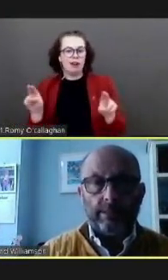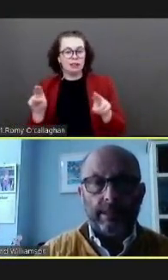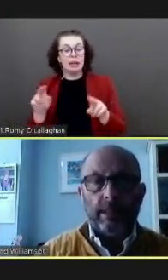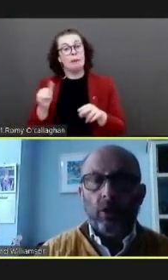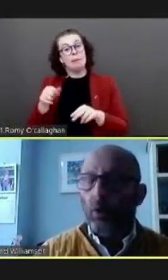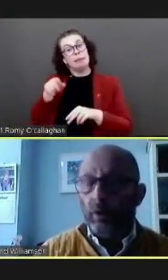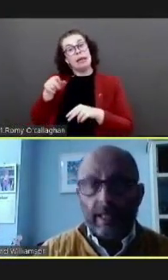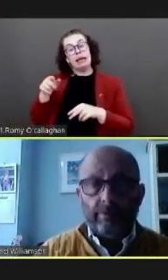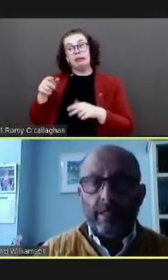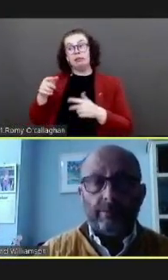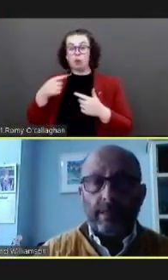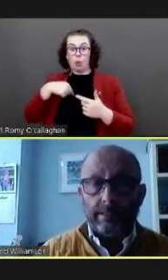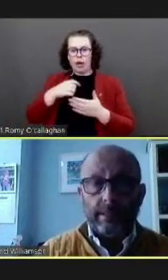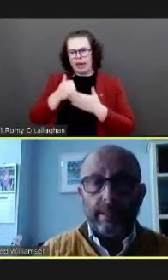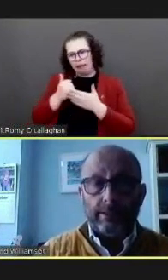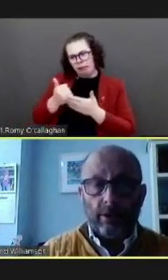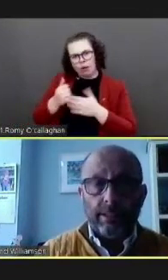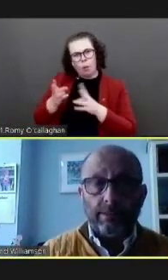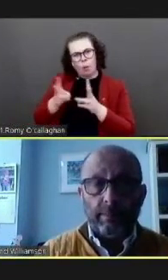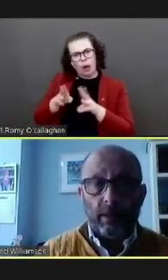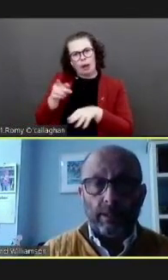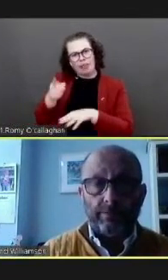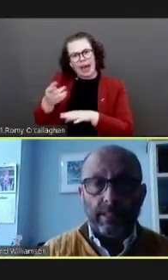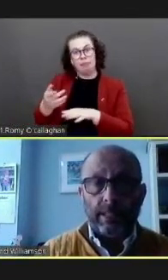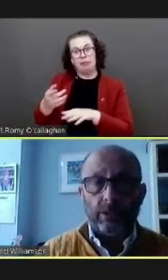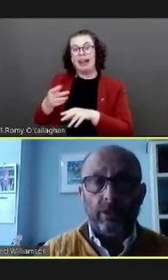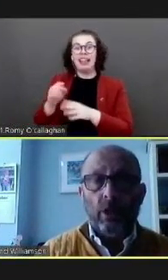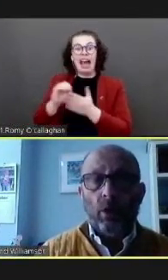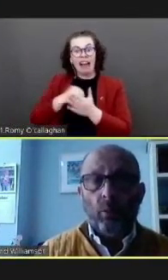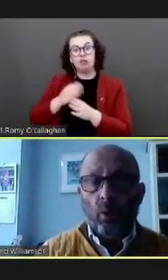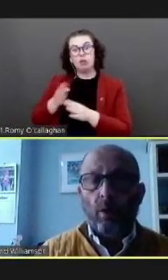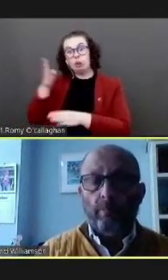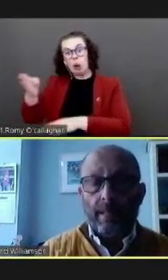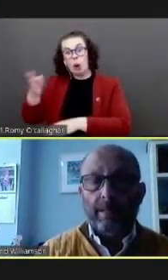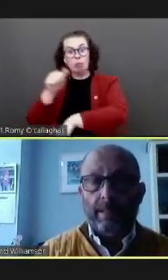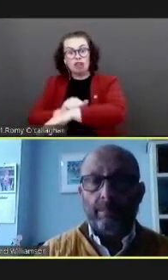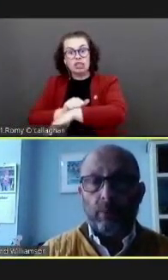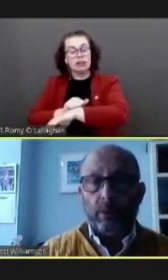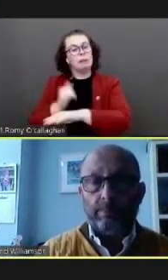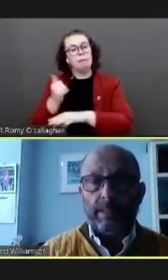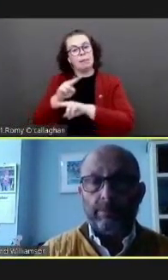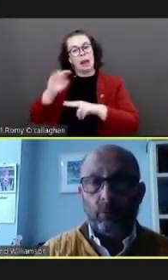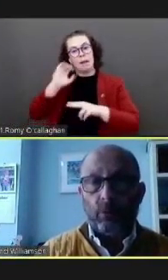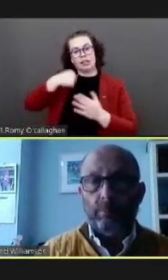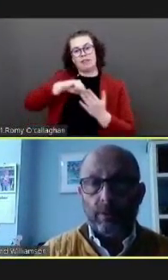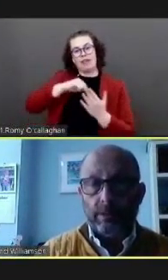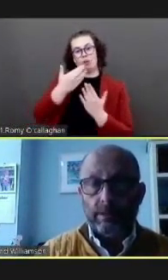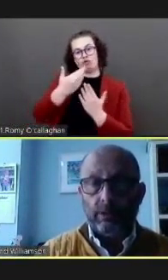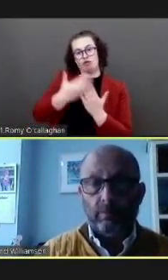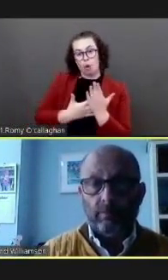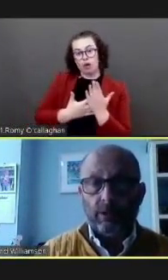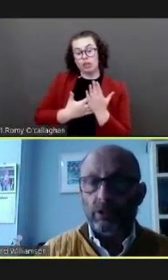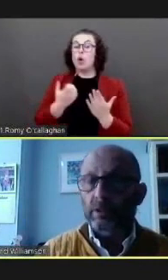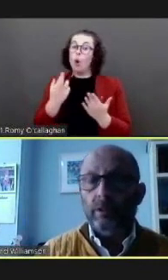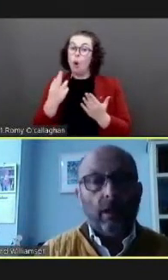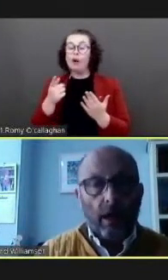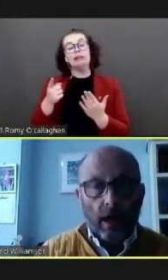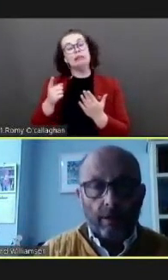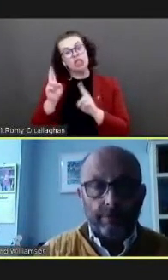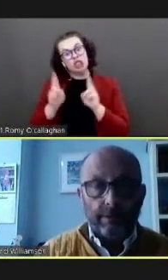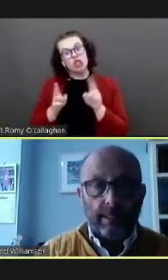going into custody, or even if custody is going to be part of a sanction, what may be the prospects for community